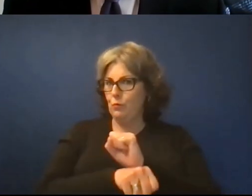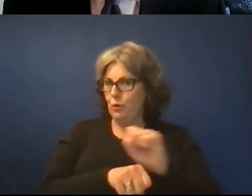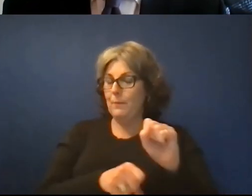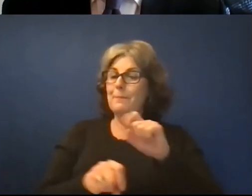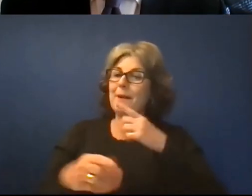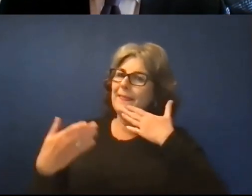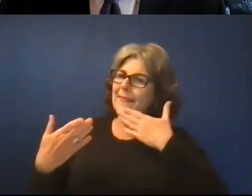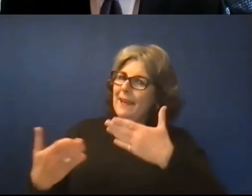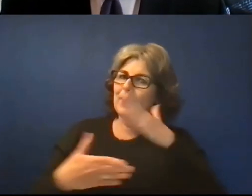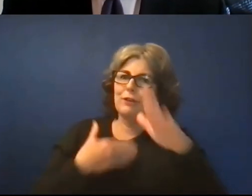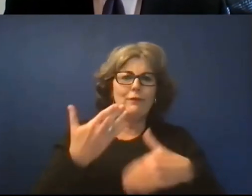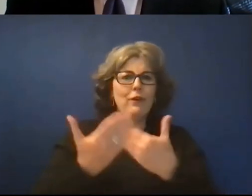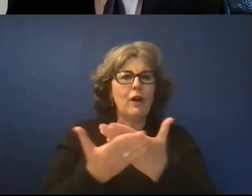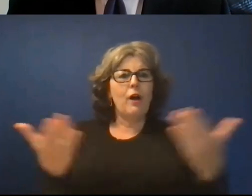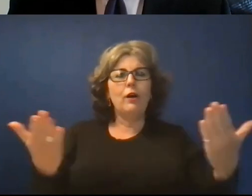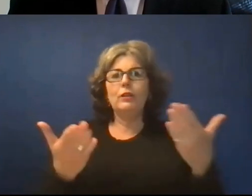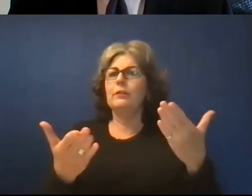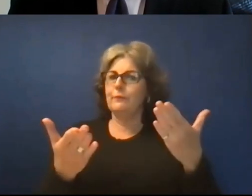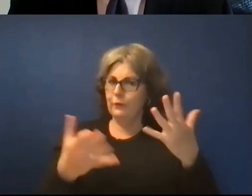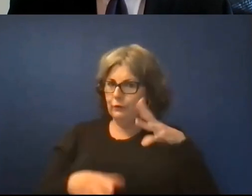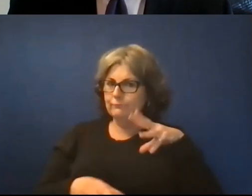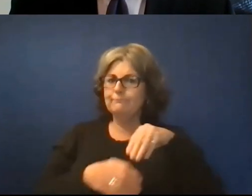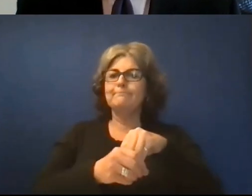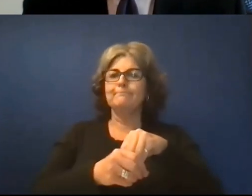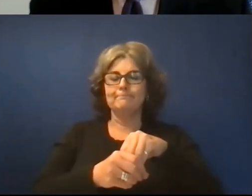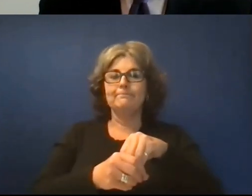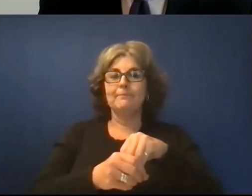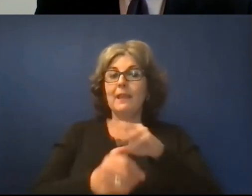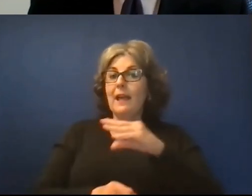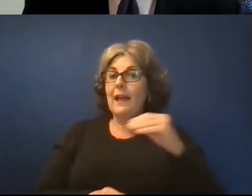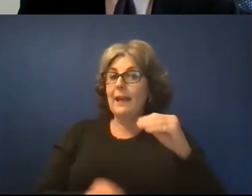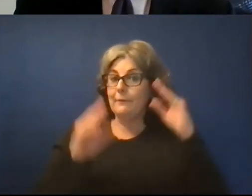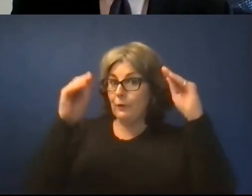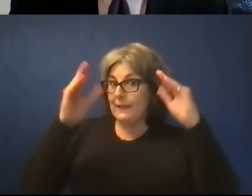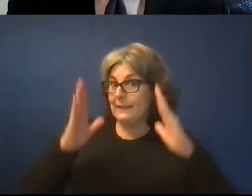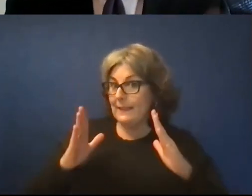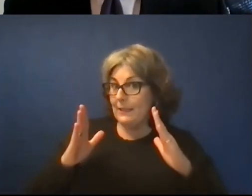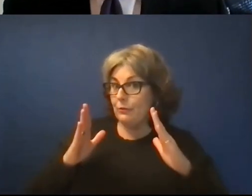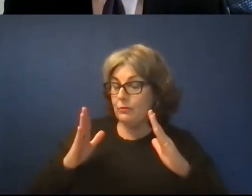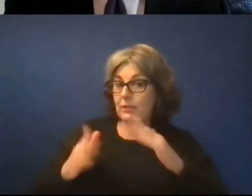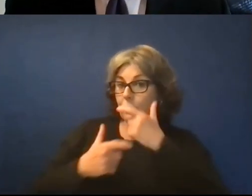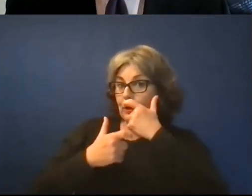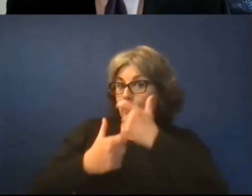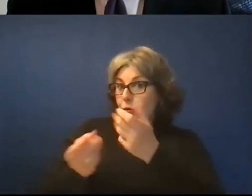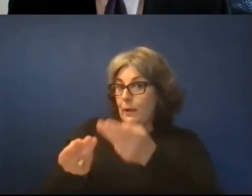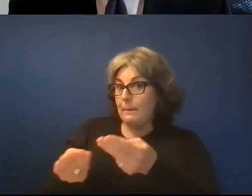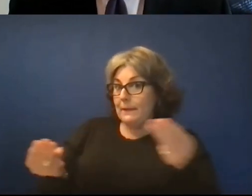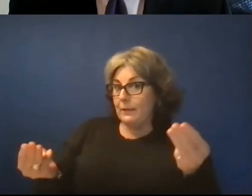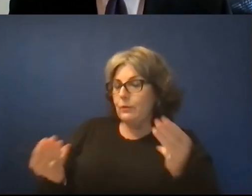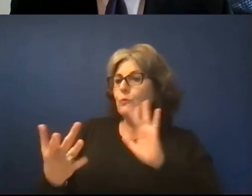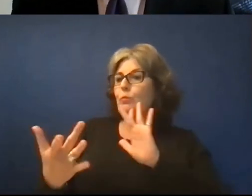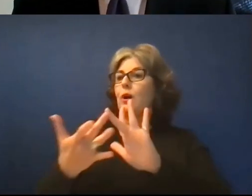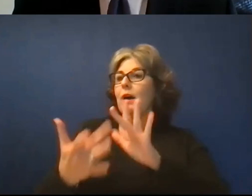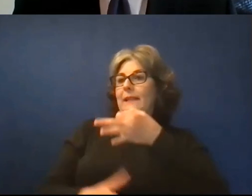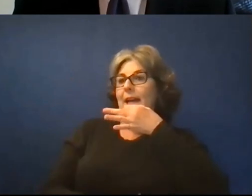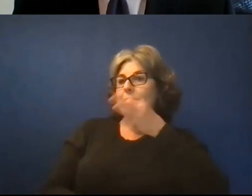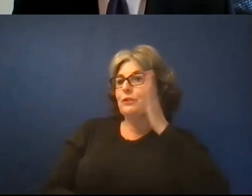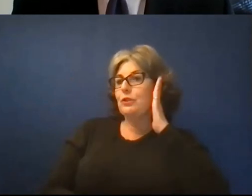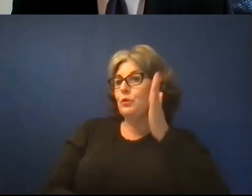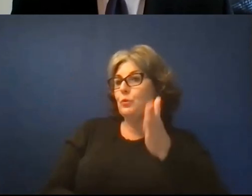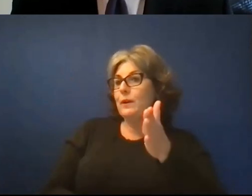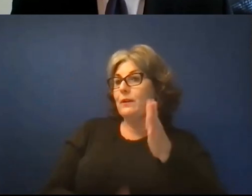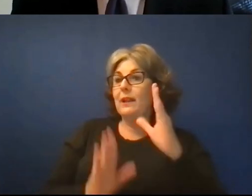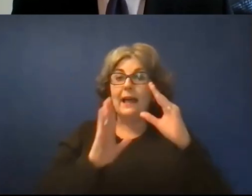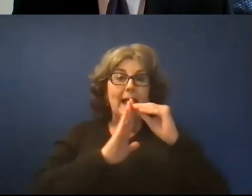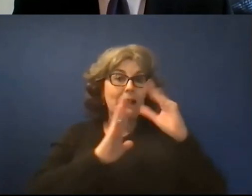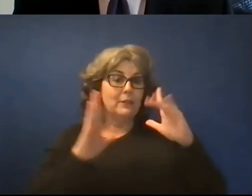you for all of your contributions. And again, for the teachers who expressed interest in our material, we'll be in touch very shortly. And students,